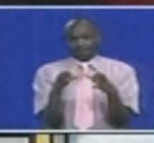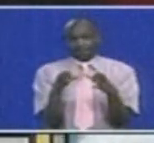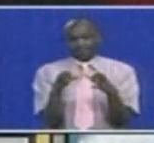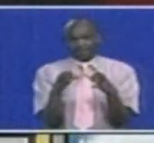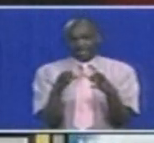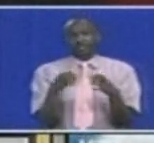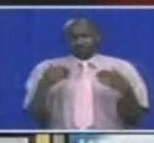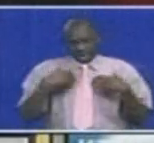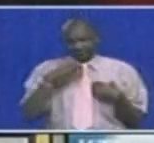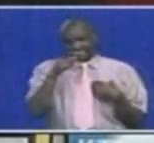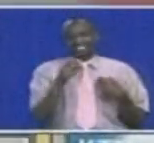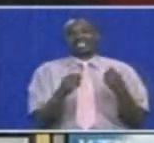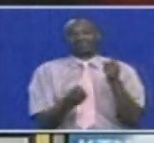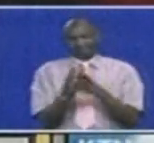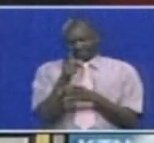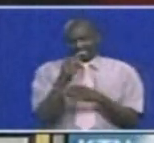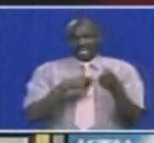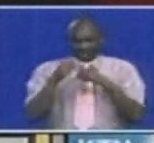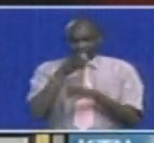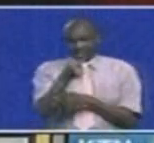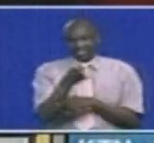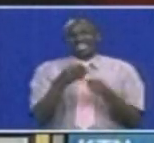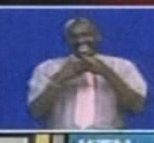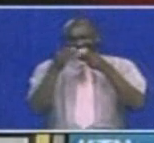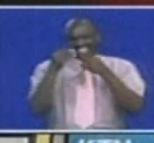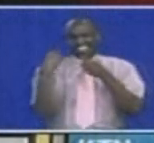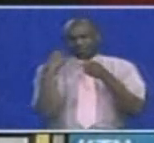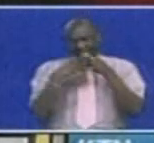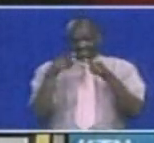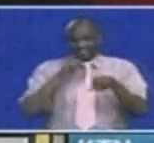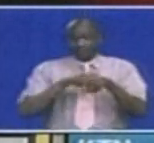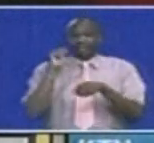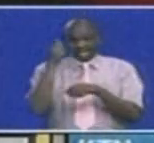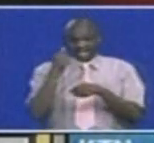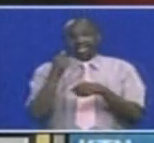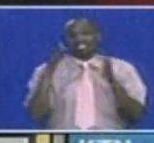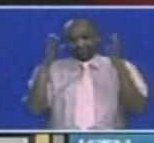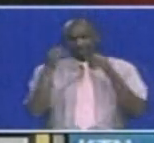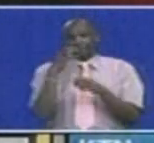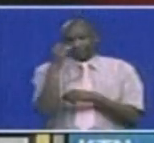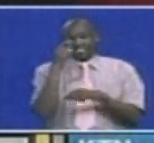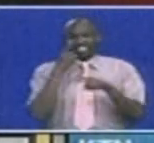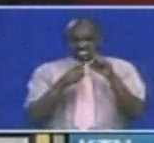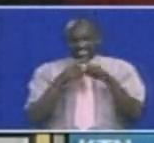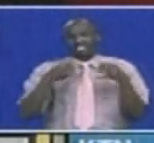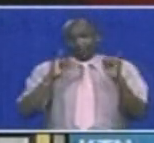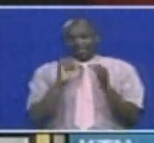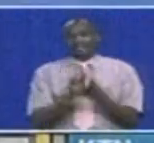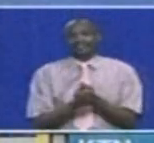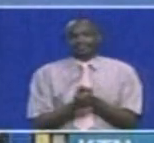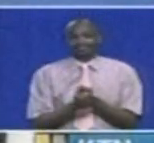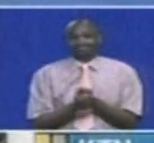to be having this event, the 90th event, as Kenya celebrates its 50th independence.